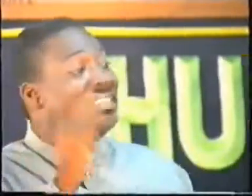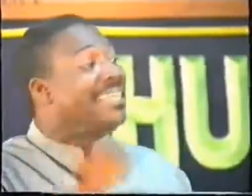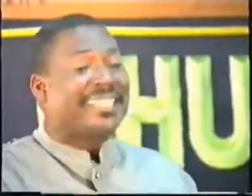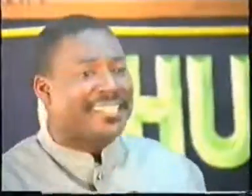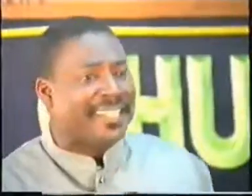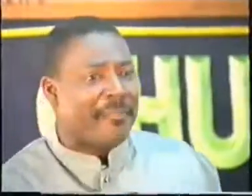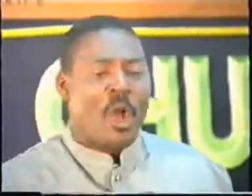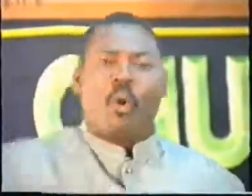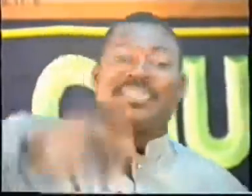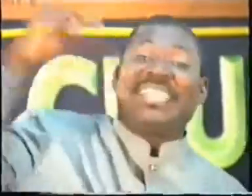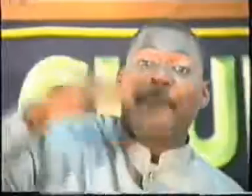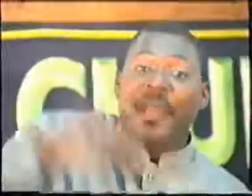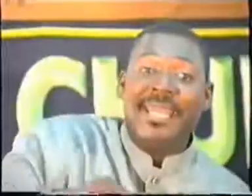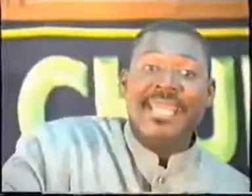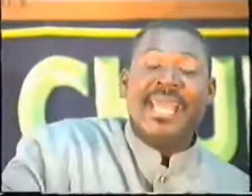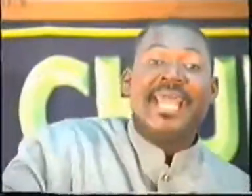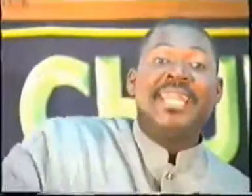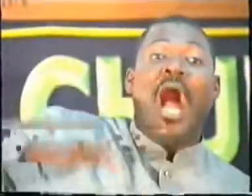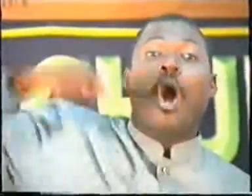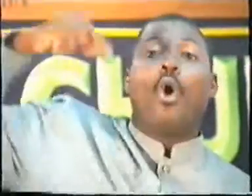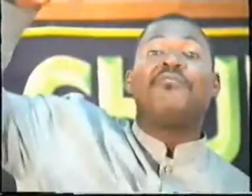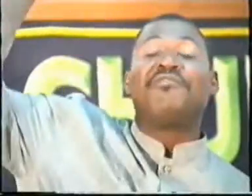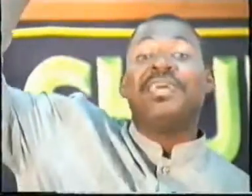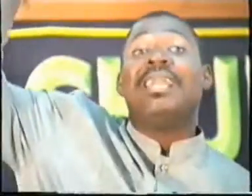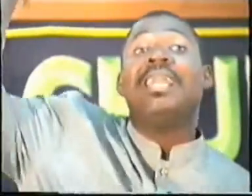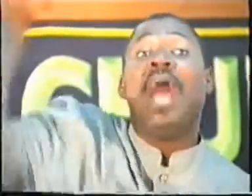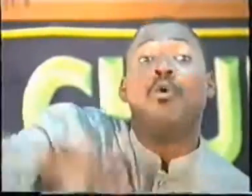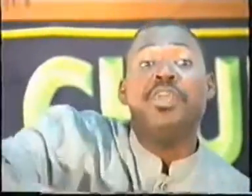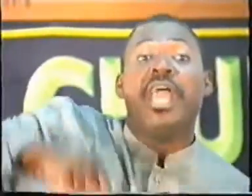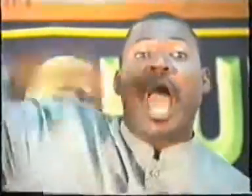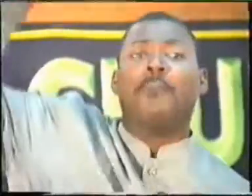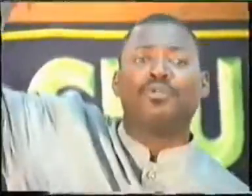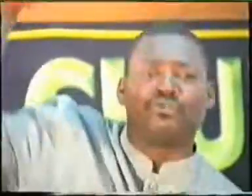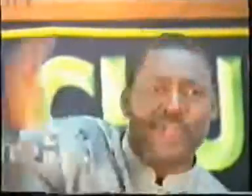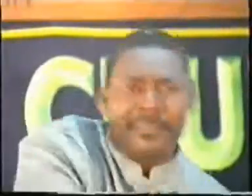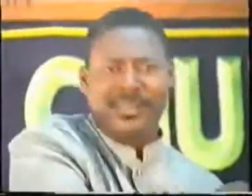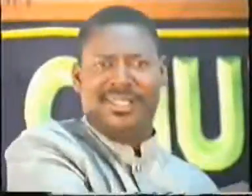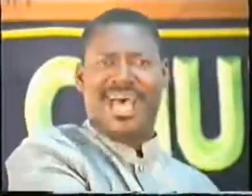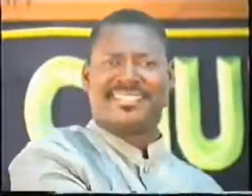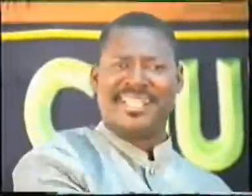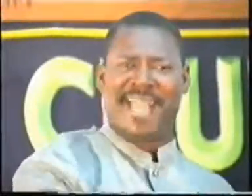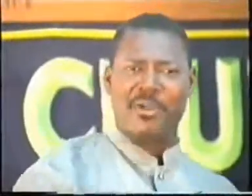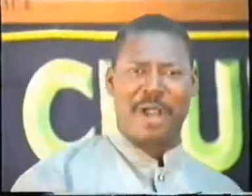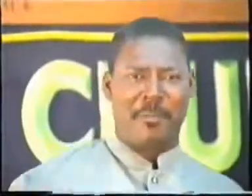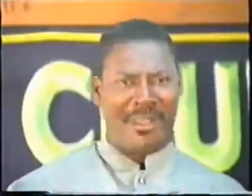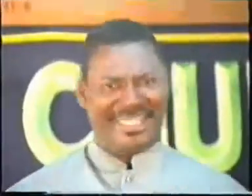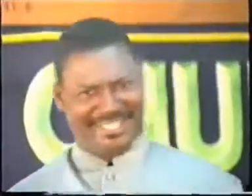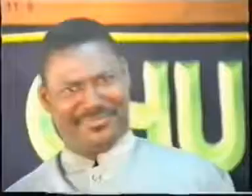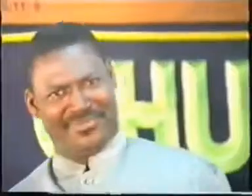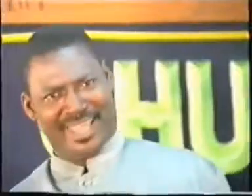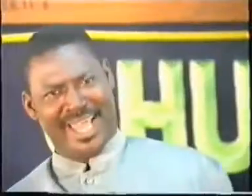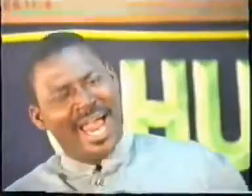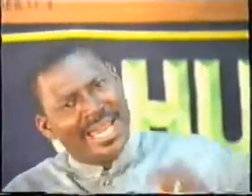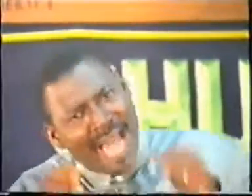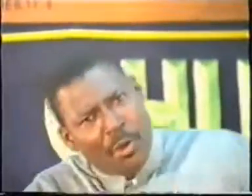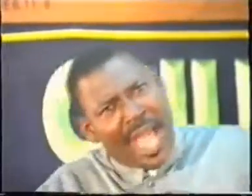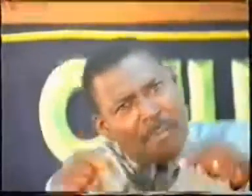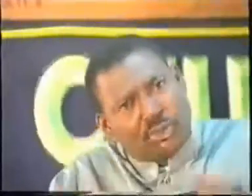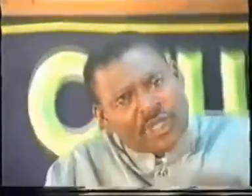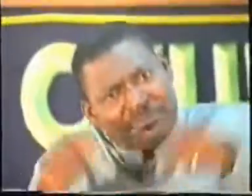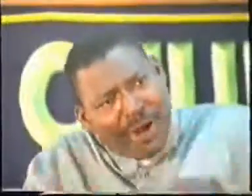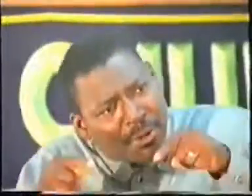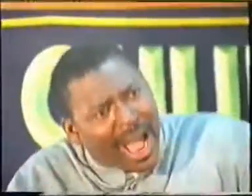4 verse 36 ni say wo say sa apani na wo free lewi abusuam na senka o yakopon edin